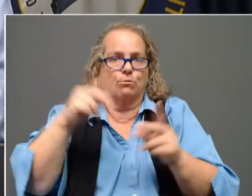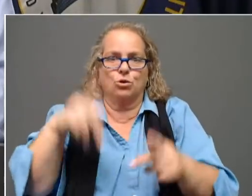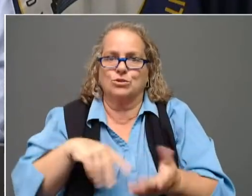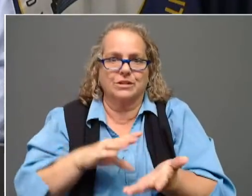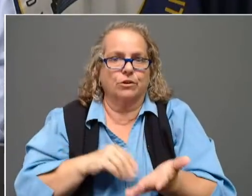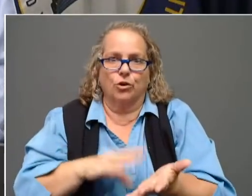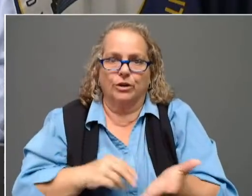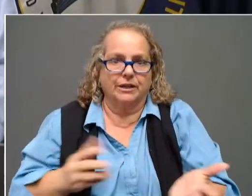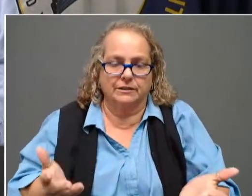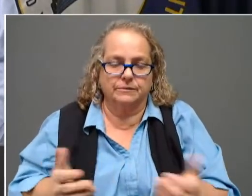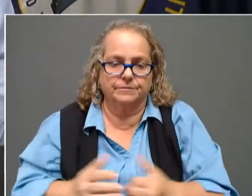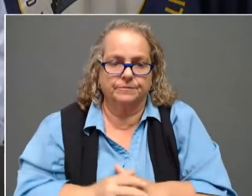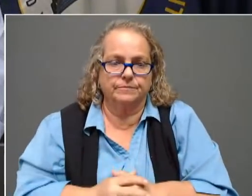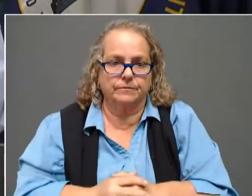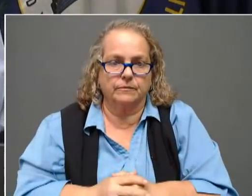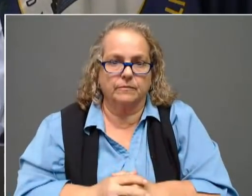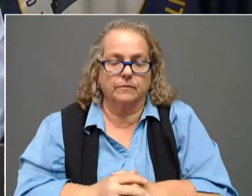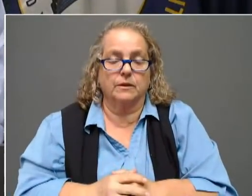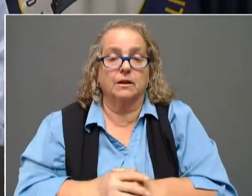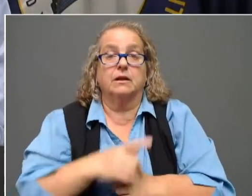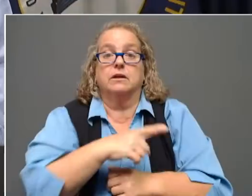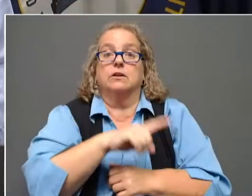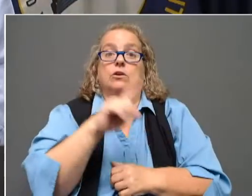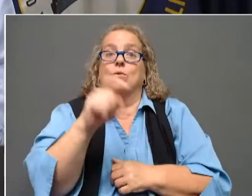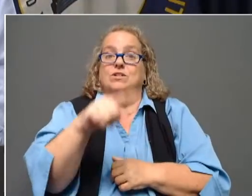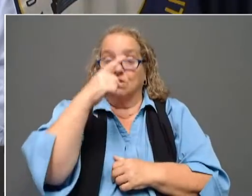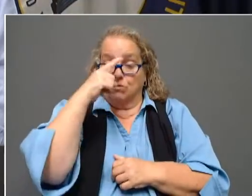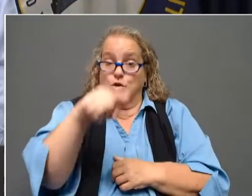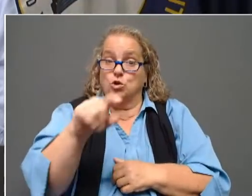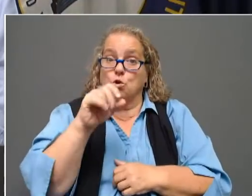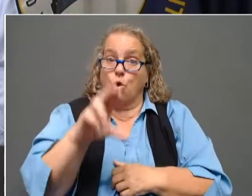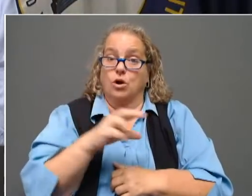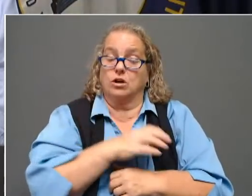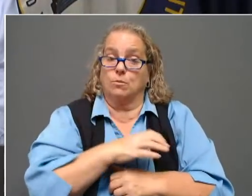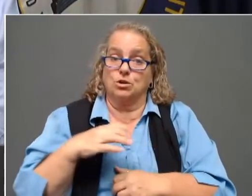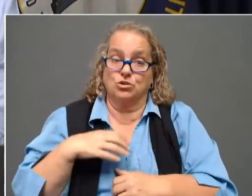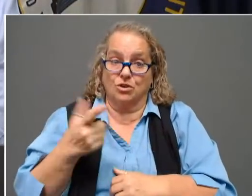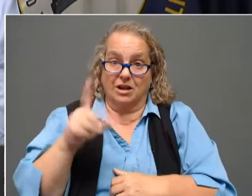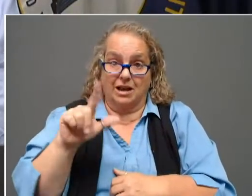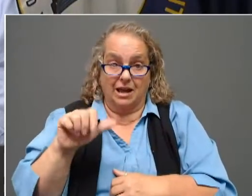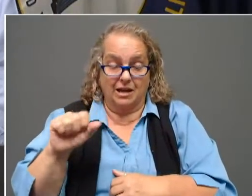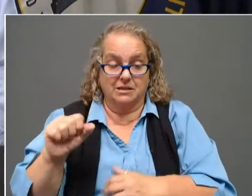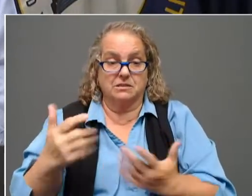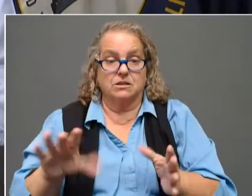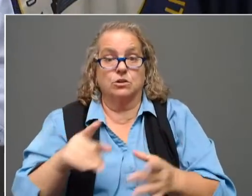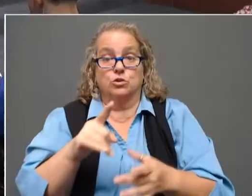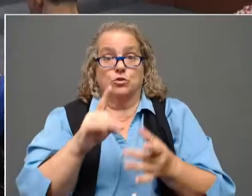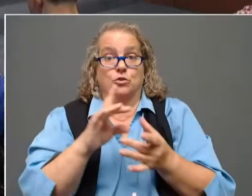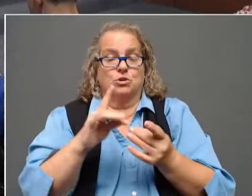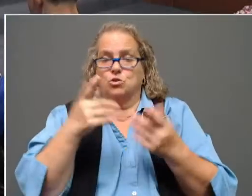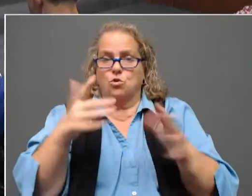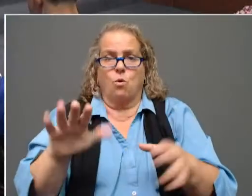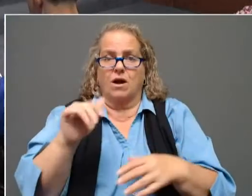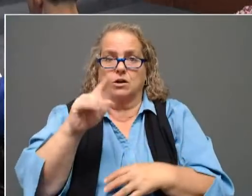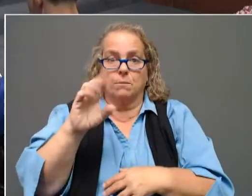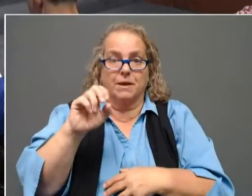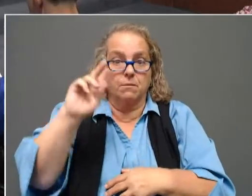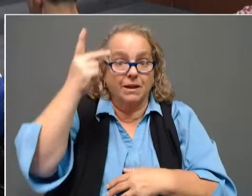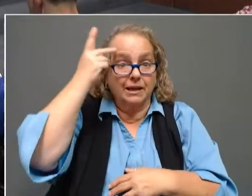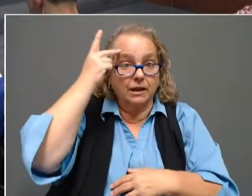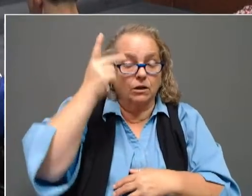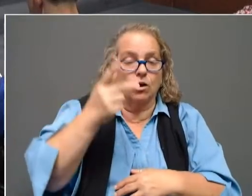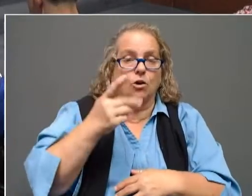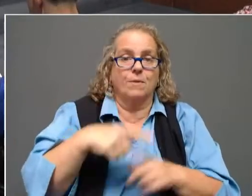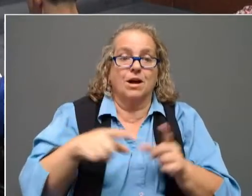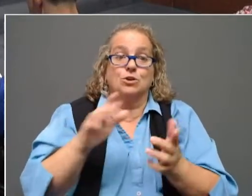and for Commissioner Glass as well, because I mean, you mentioned you don't want really this to be a political thing with schools, but we're already seeing with other